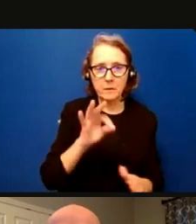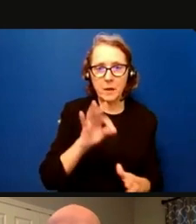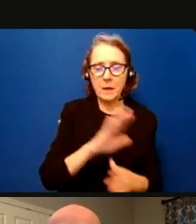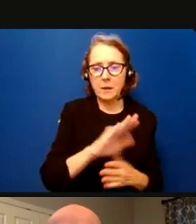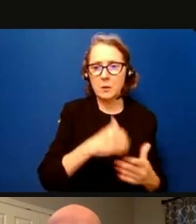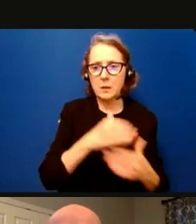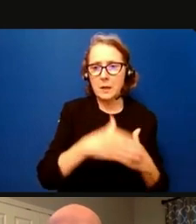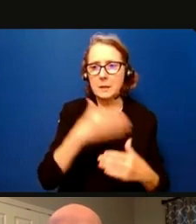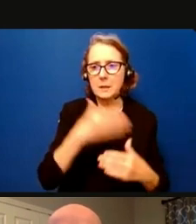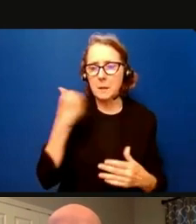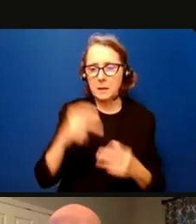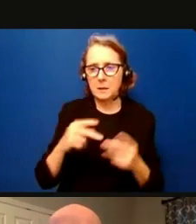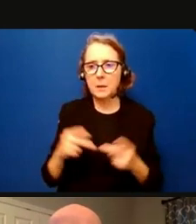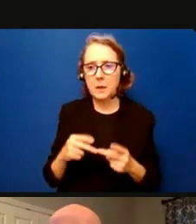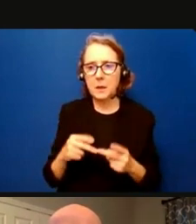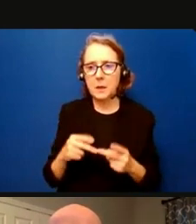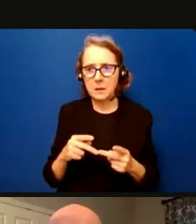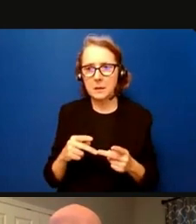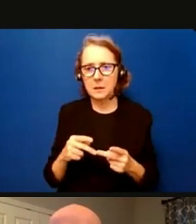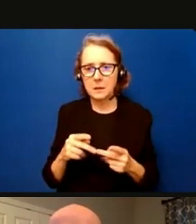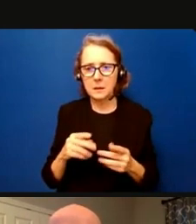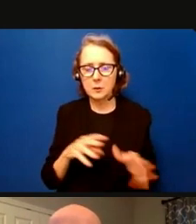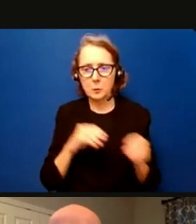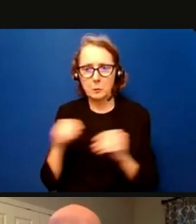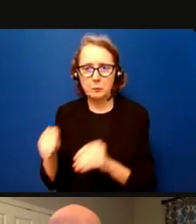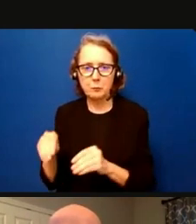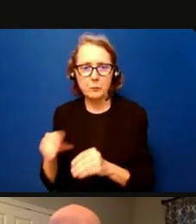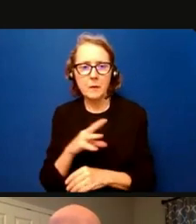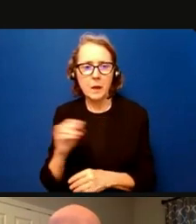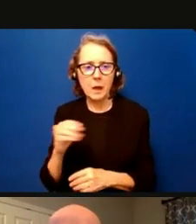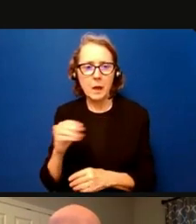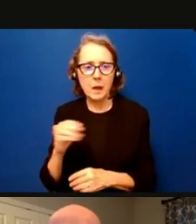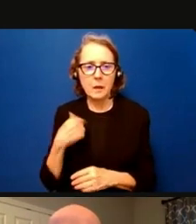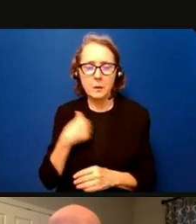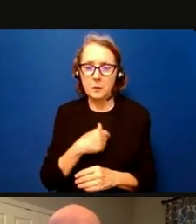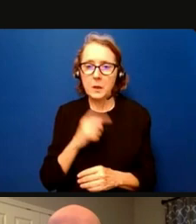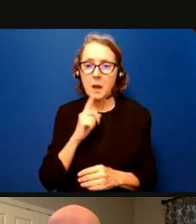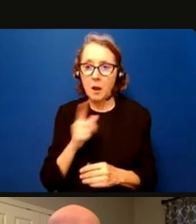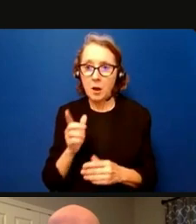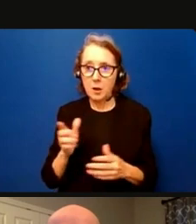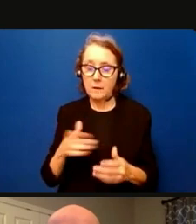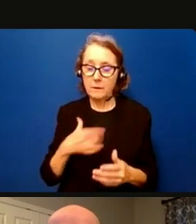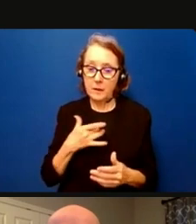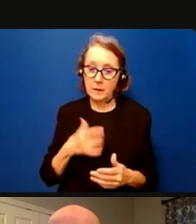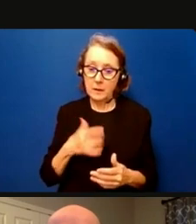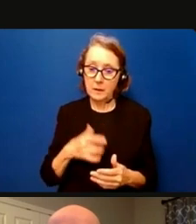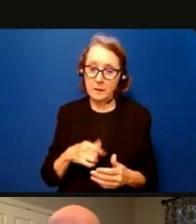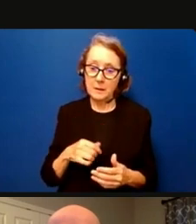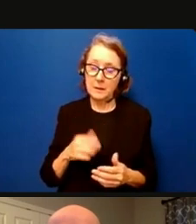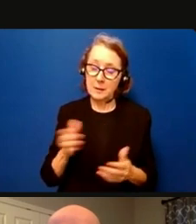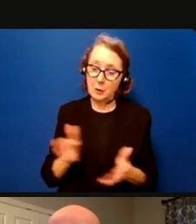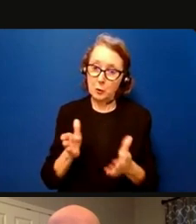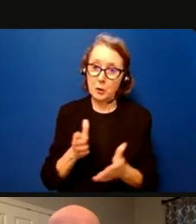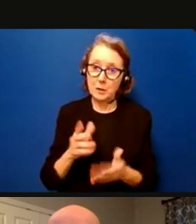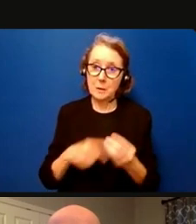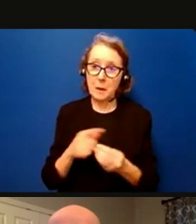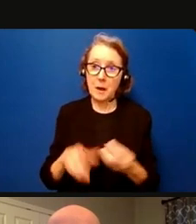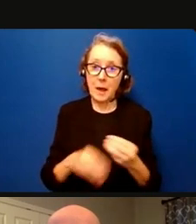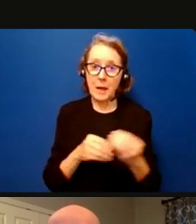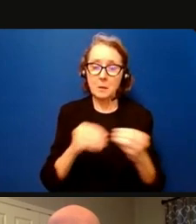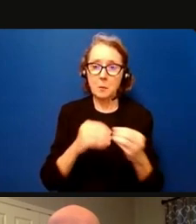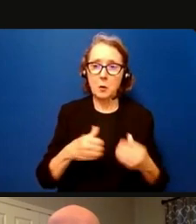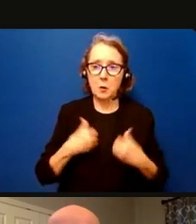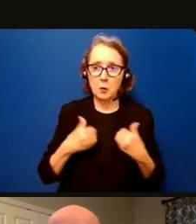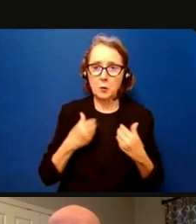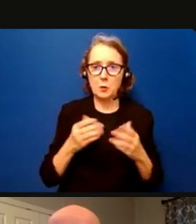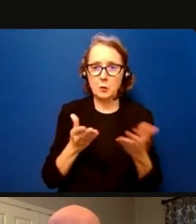next best place to be. And we are encouraged about adding more youth services. We have